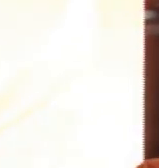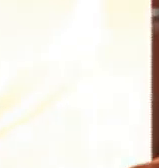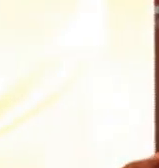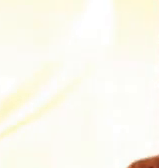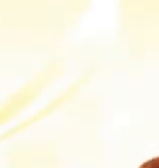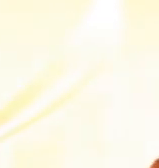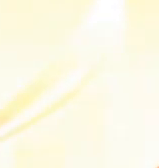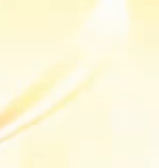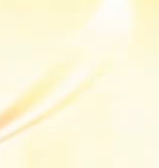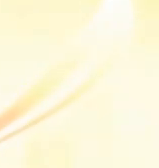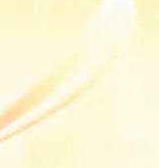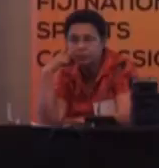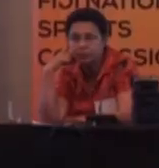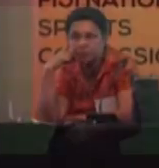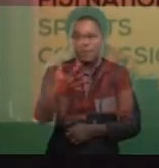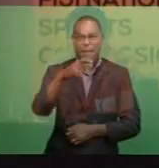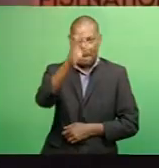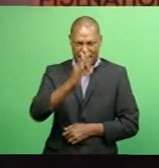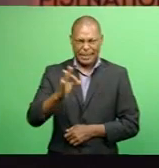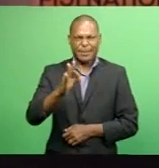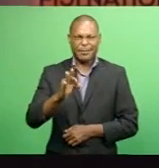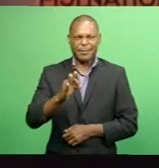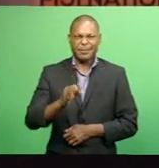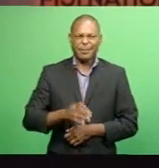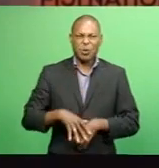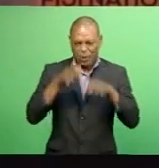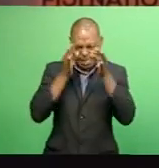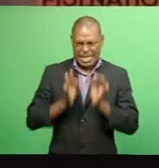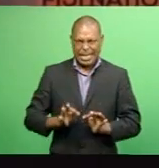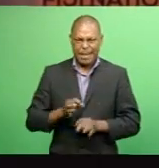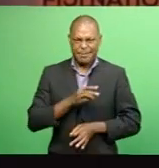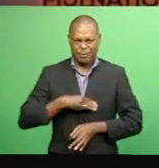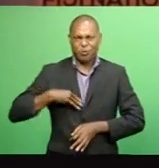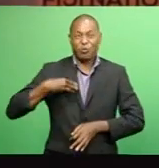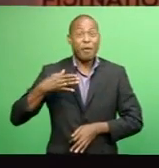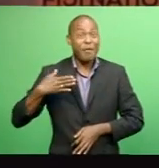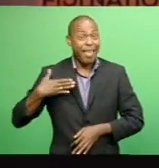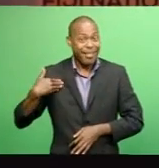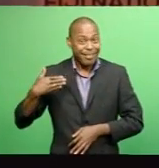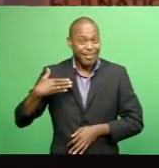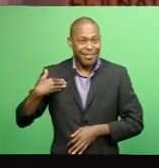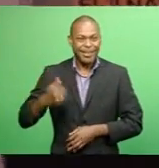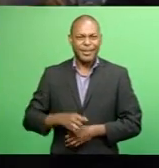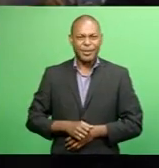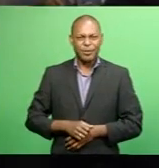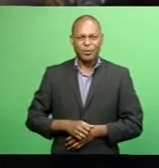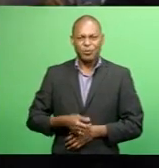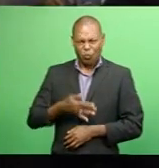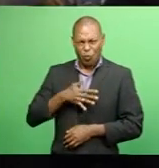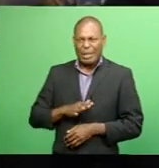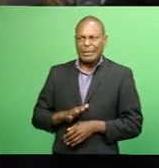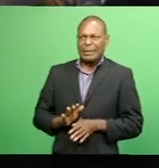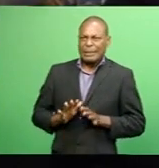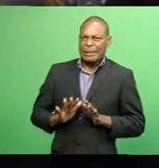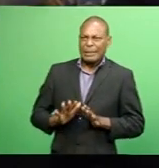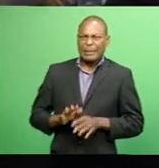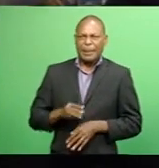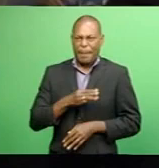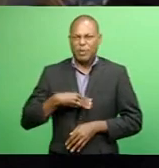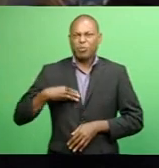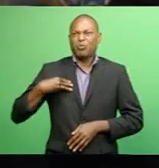Ministry of Health to make those rules. We want to find out from Ministry of Health their